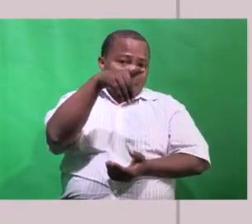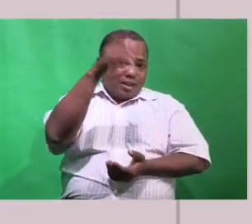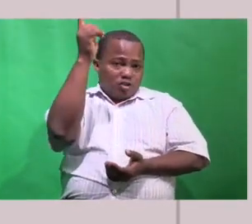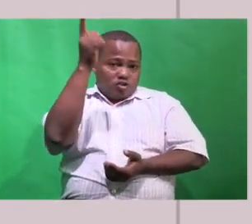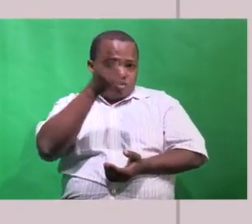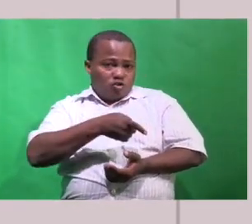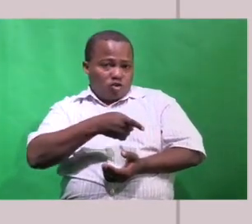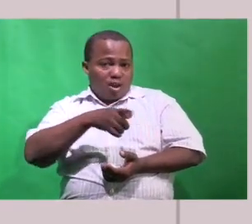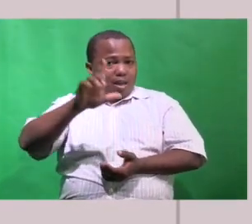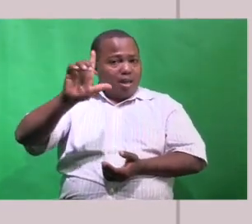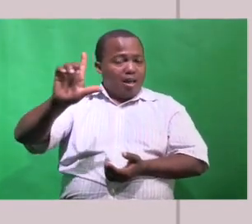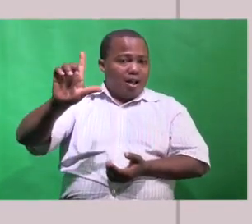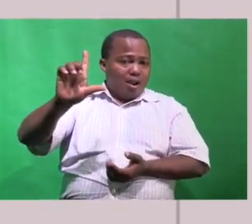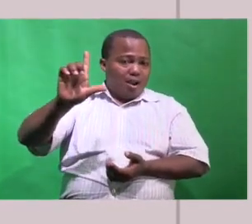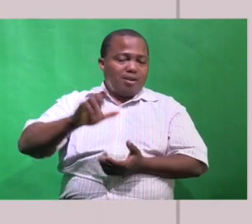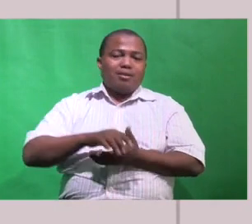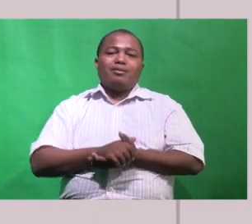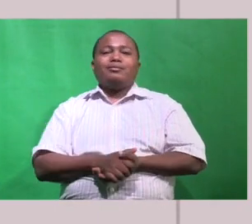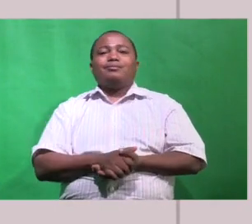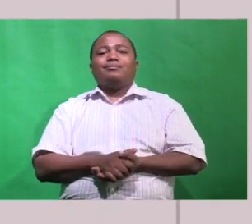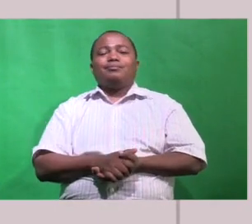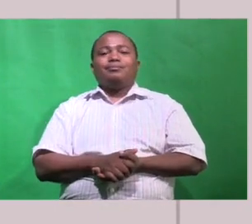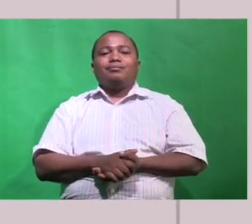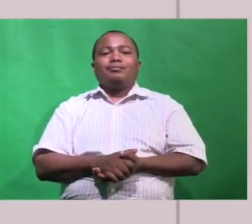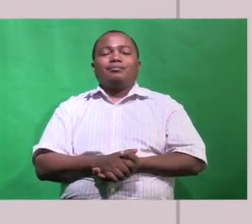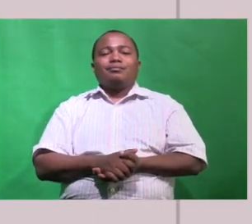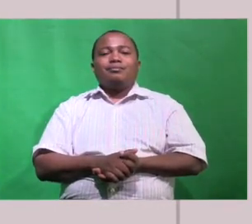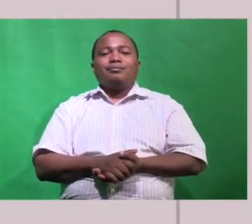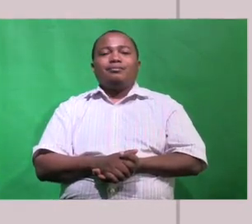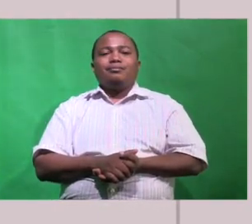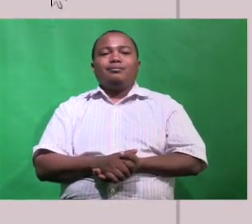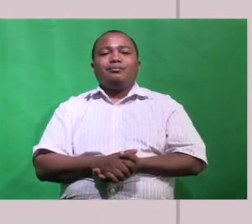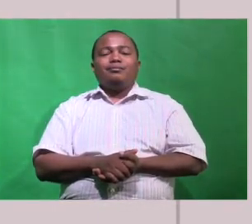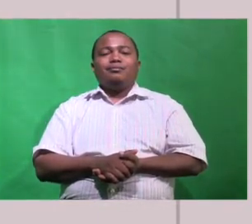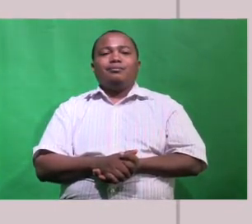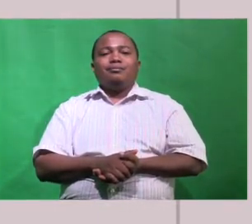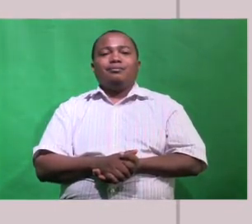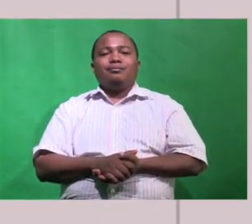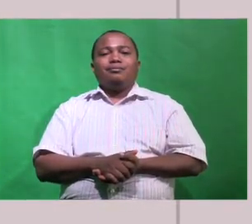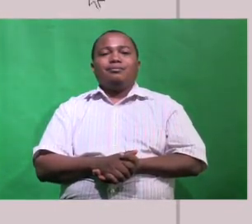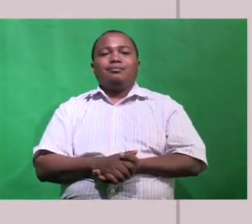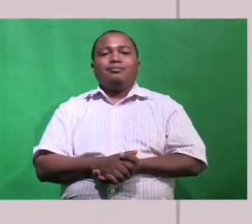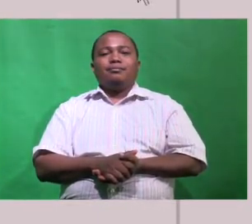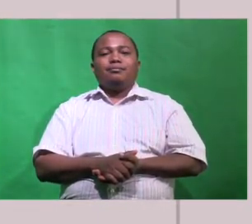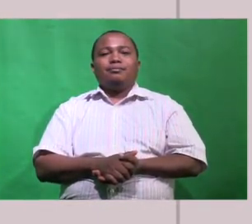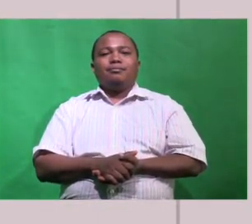Profit and loss account.